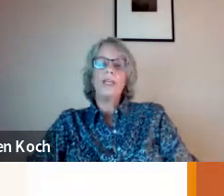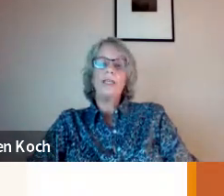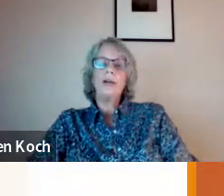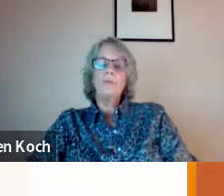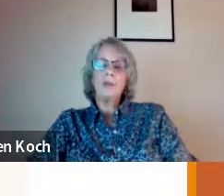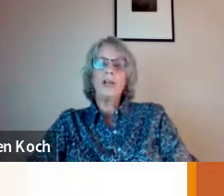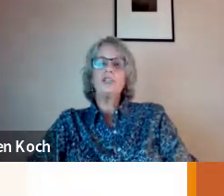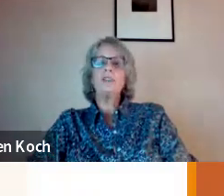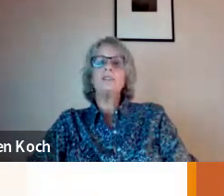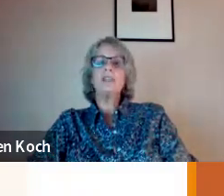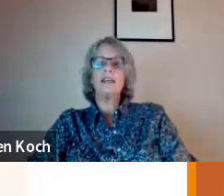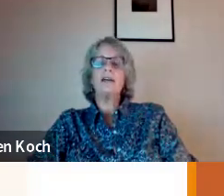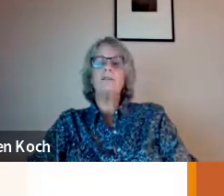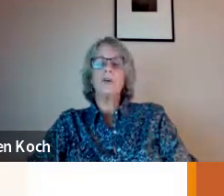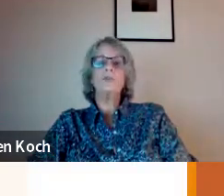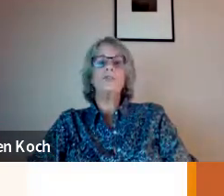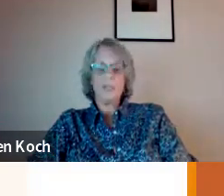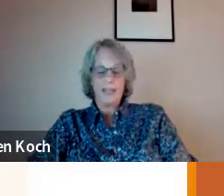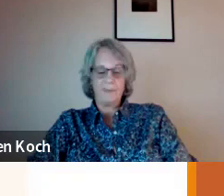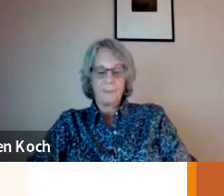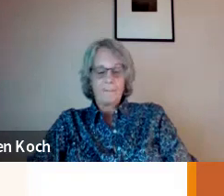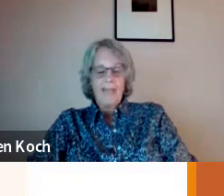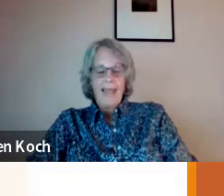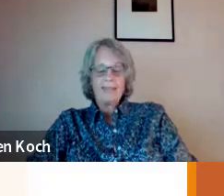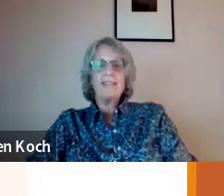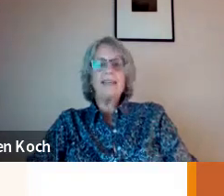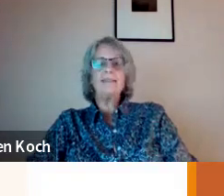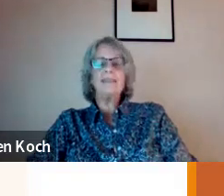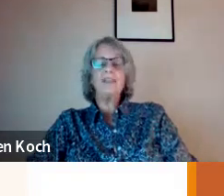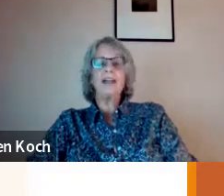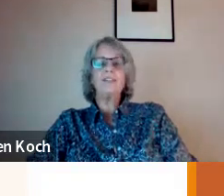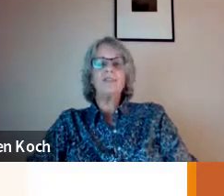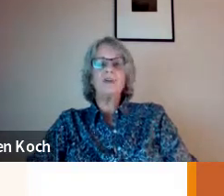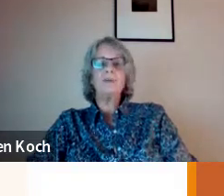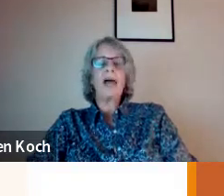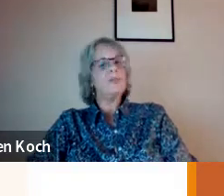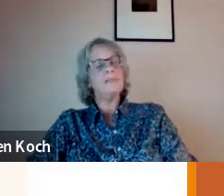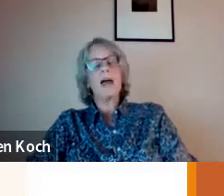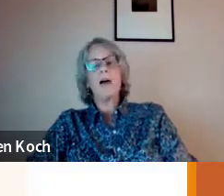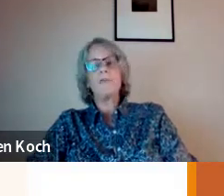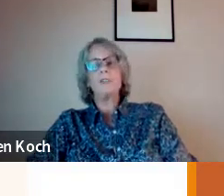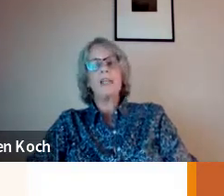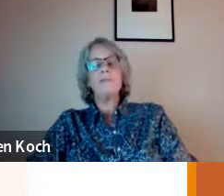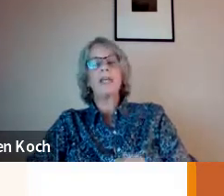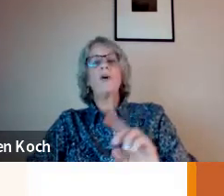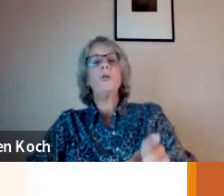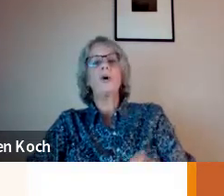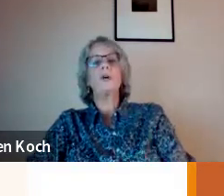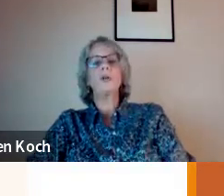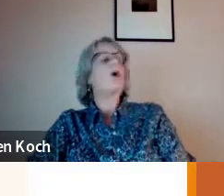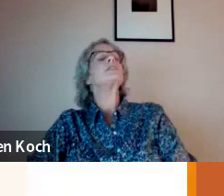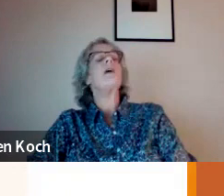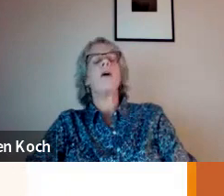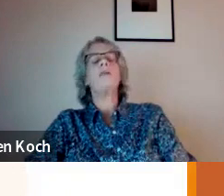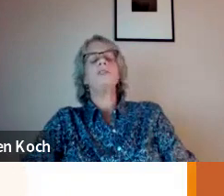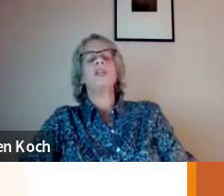So we made arrangements to take a phone to David. And the day that David got his phone, I was in my office, and my